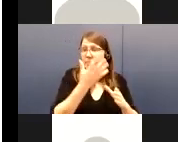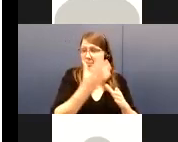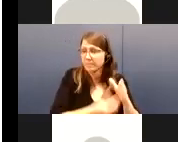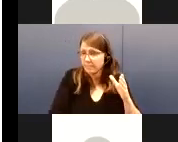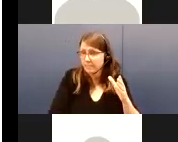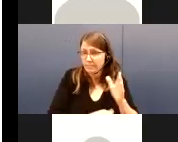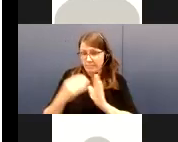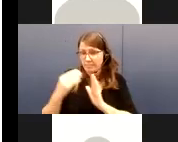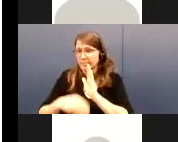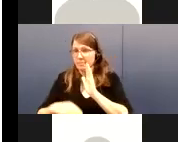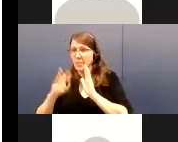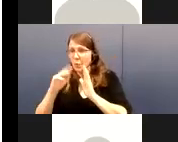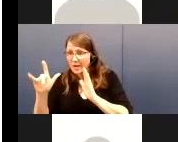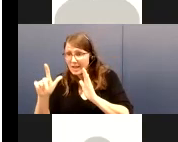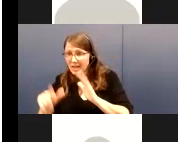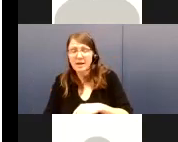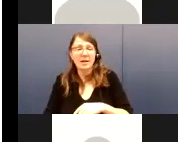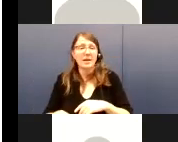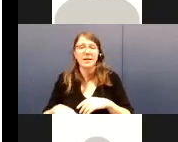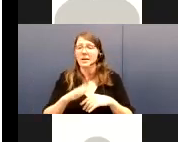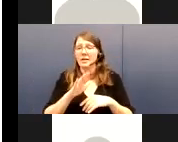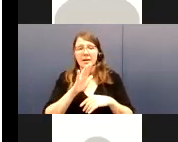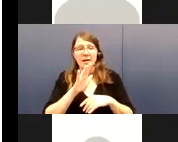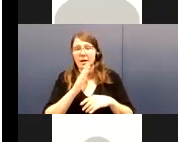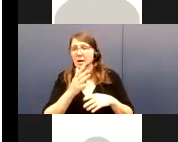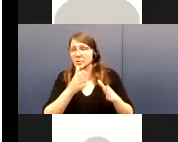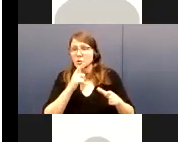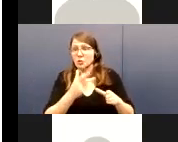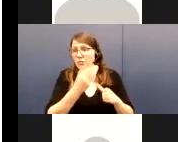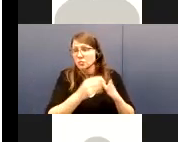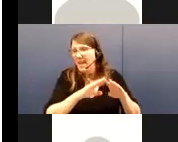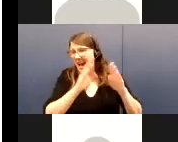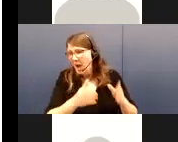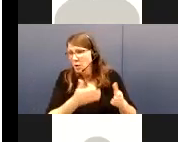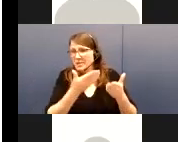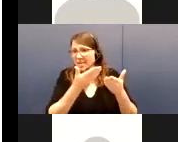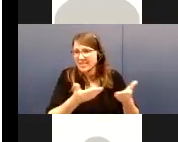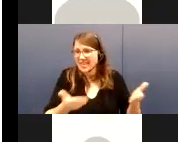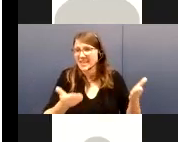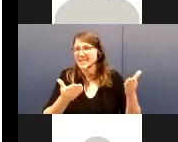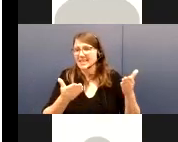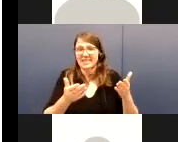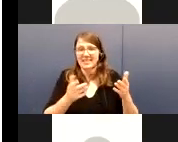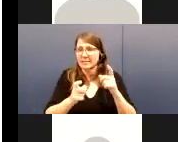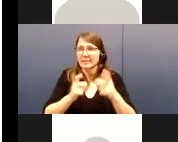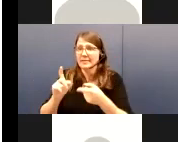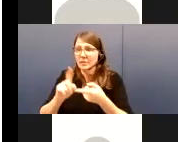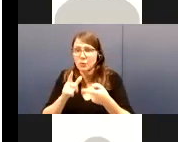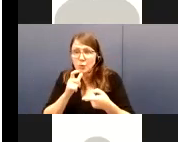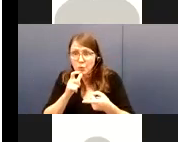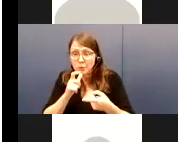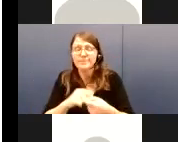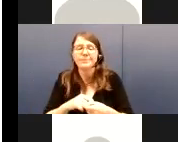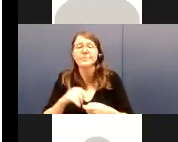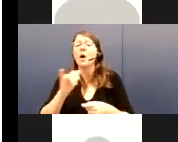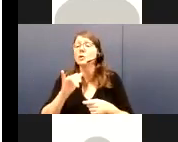enter into this world and support families, right? So I'm the owner, as you know, Families First Mediation. I have 2